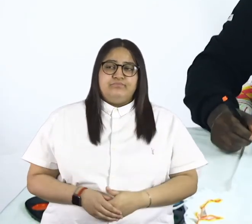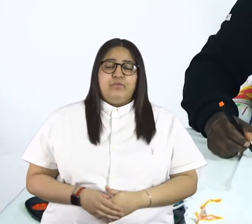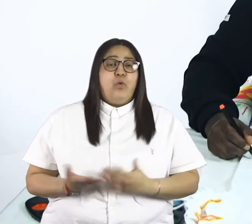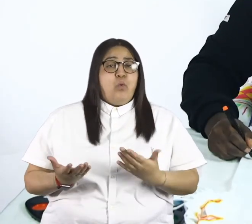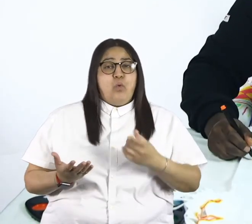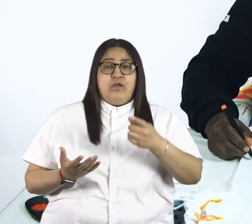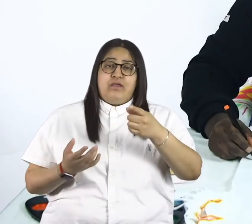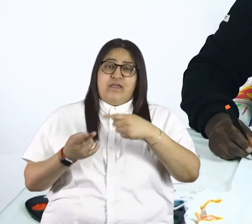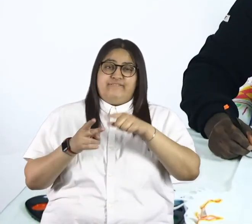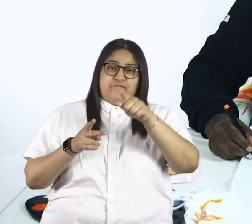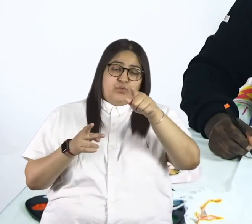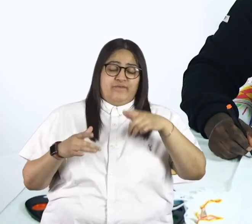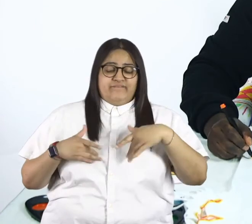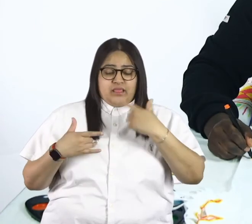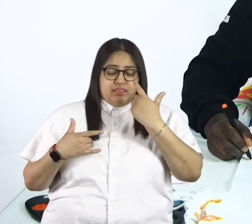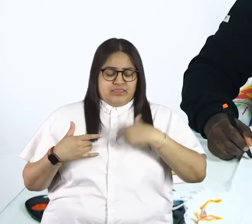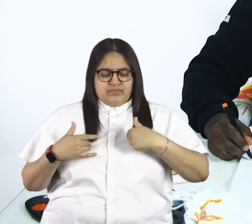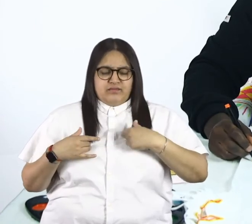precision,